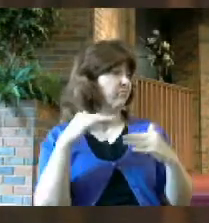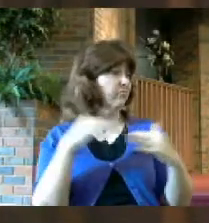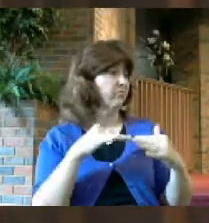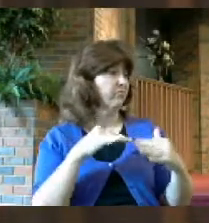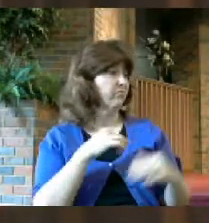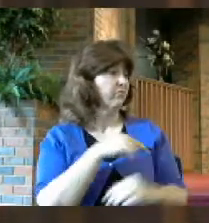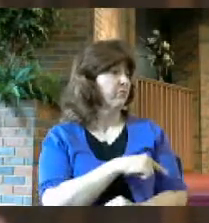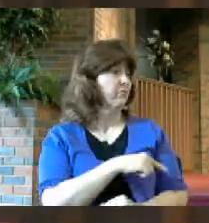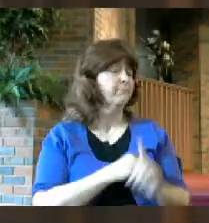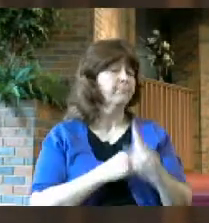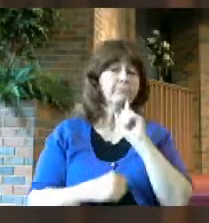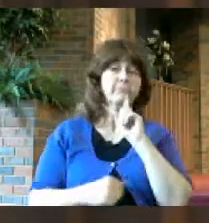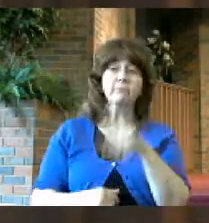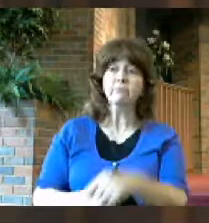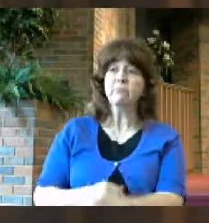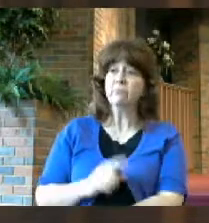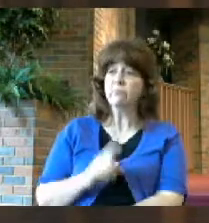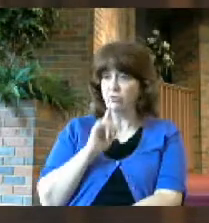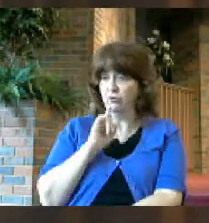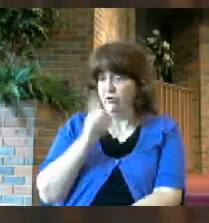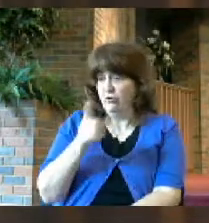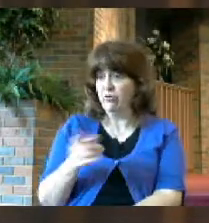Go up. Go fight.